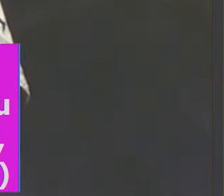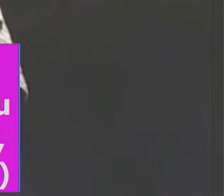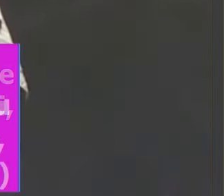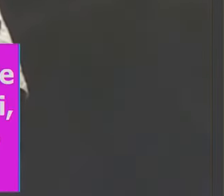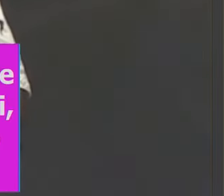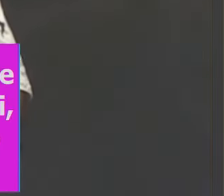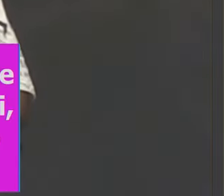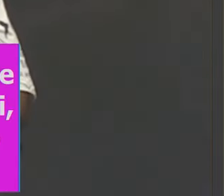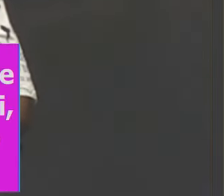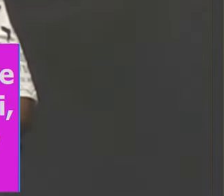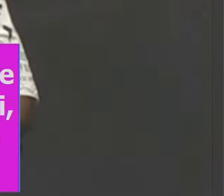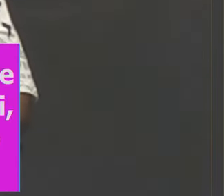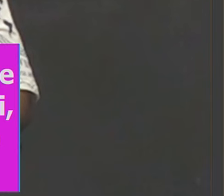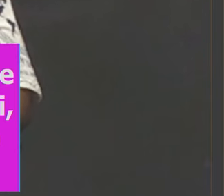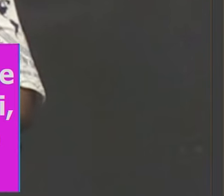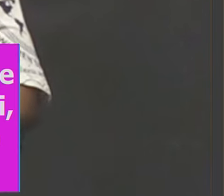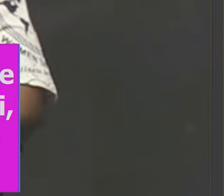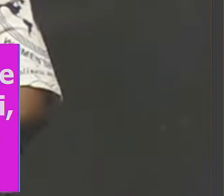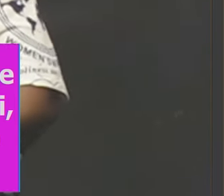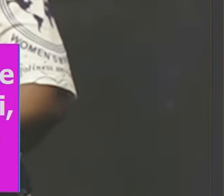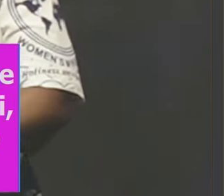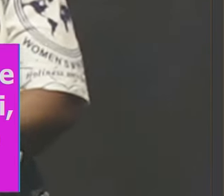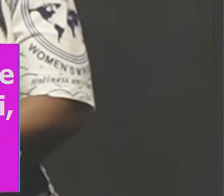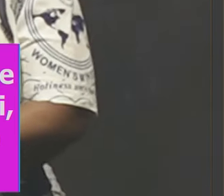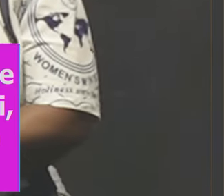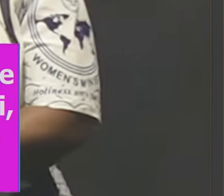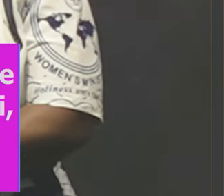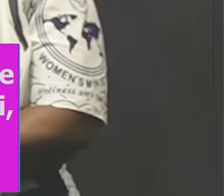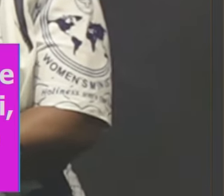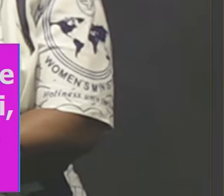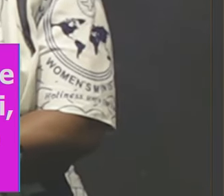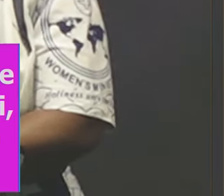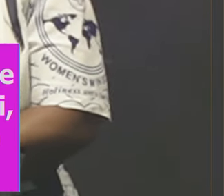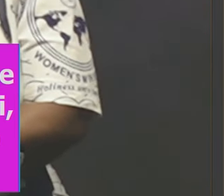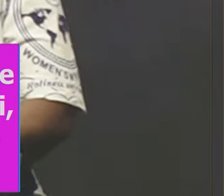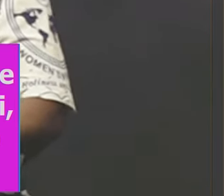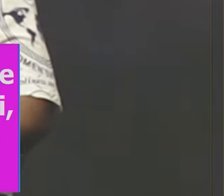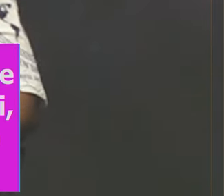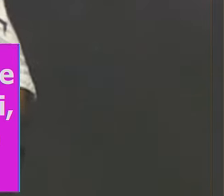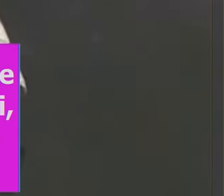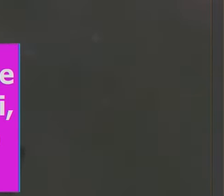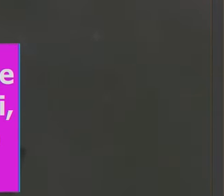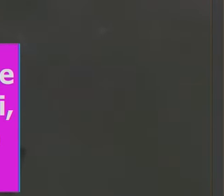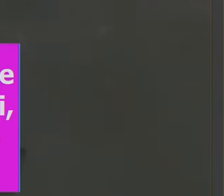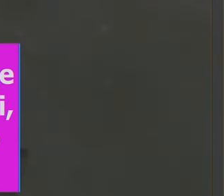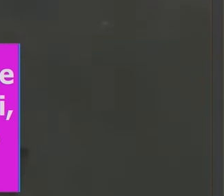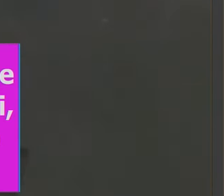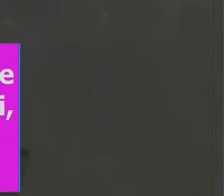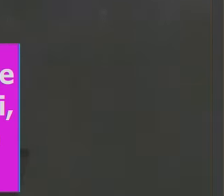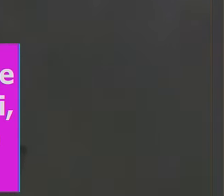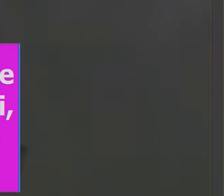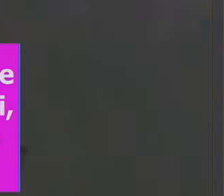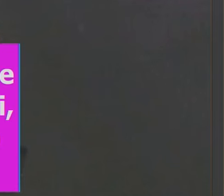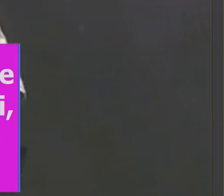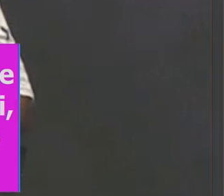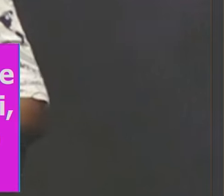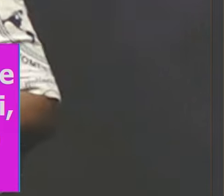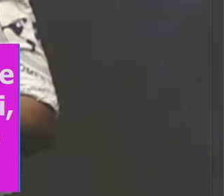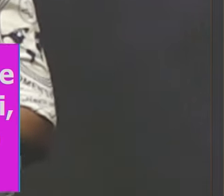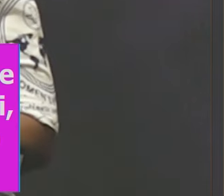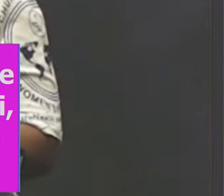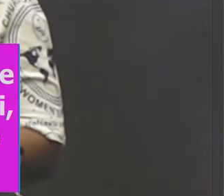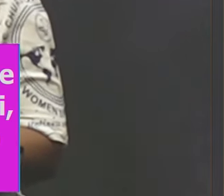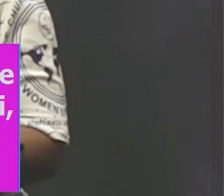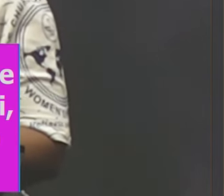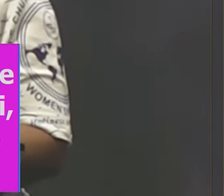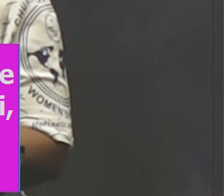tie o ka kire ne se se wetie wo yire ni na wadi dua me se